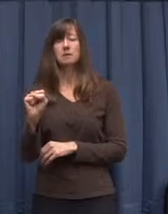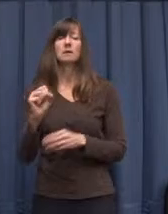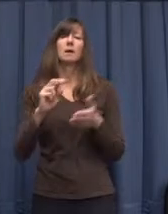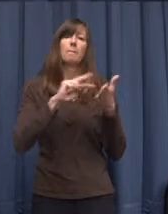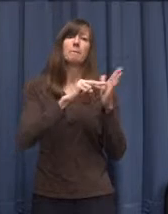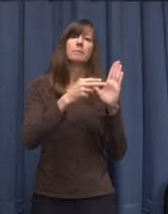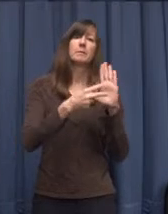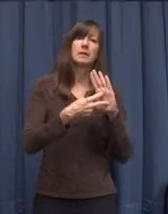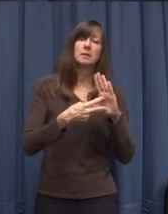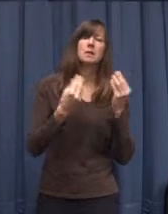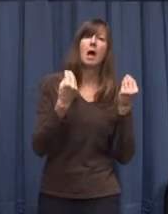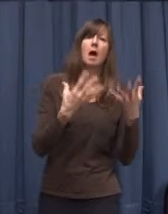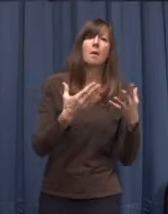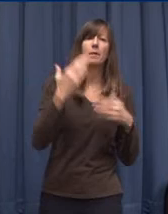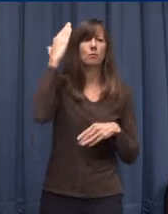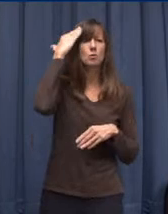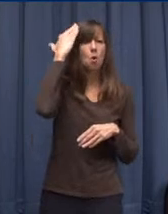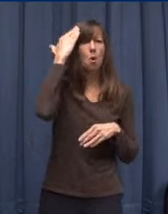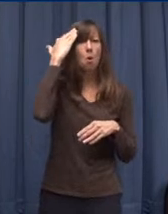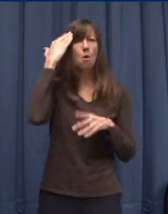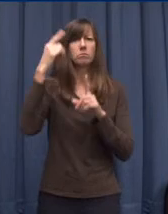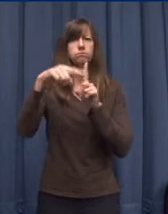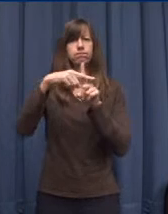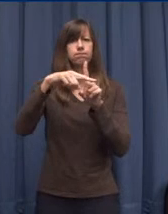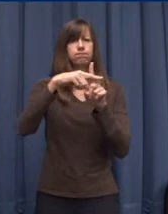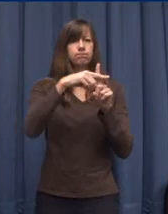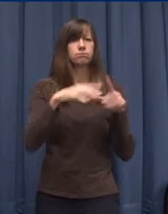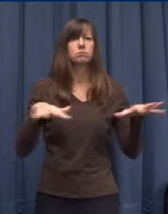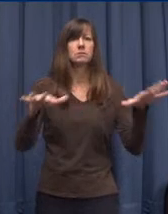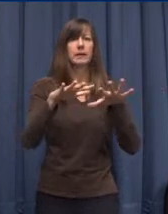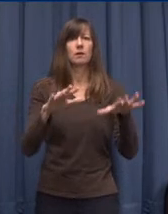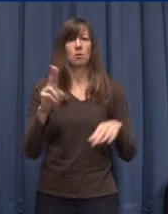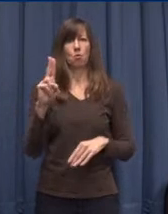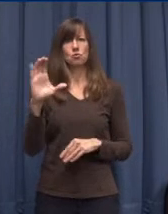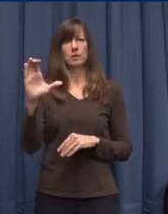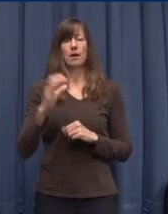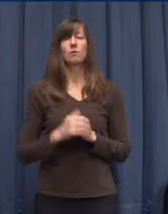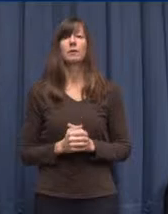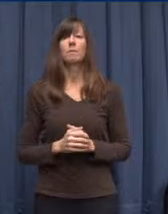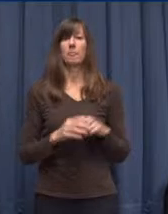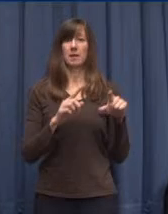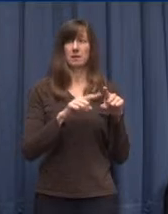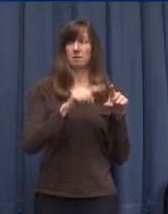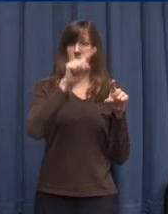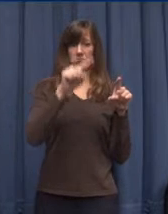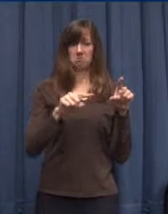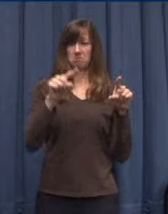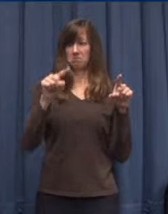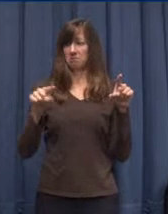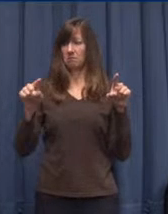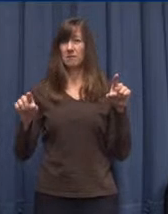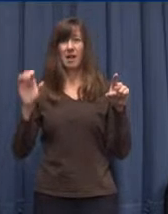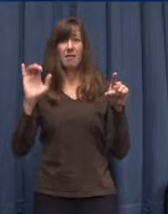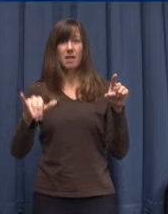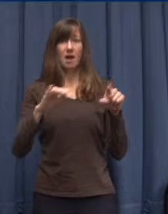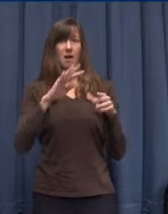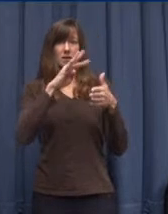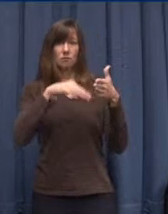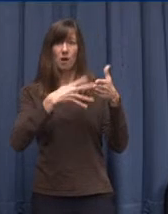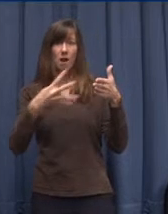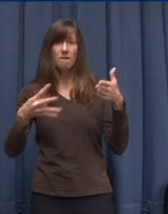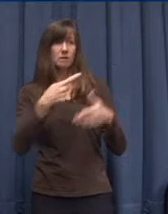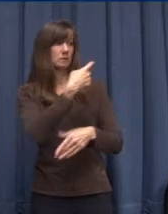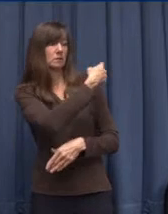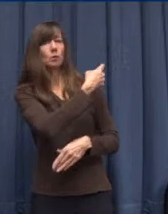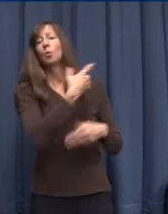are in the county. This graph to me is a pretty striking graph. This really shows the exact roller coaster